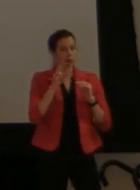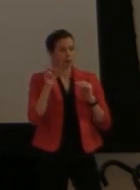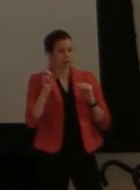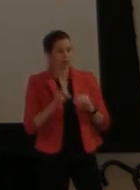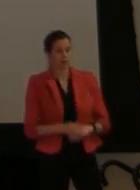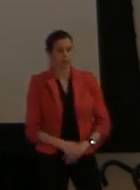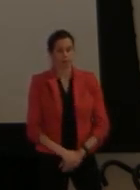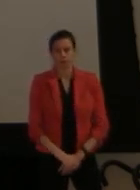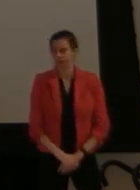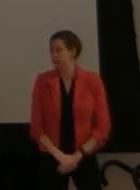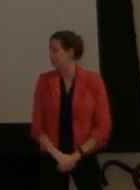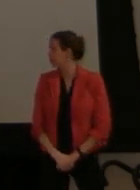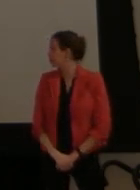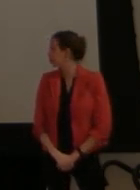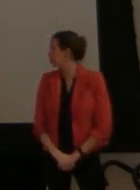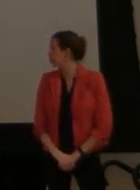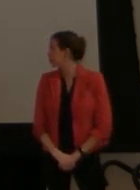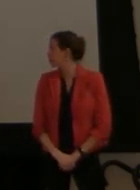US.